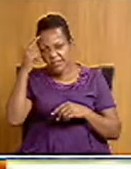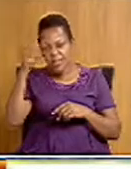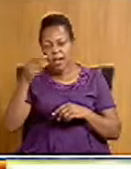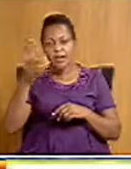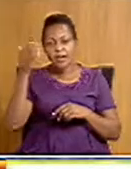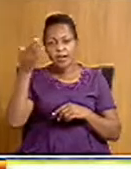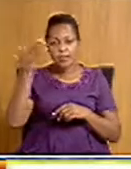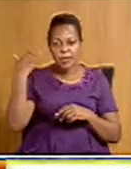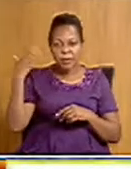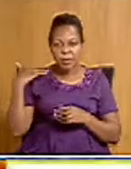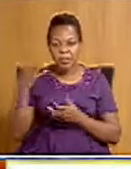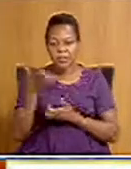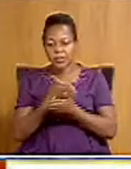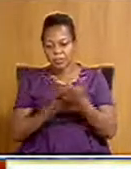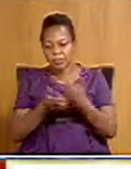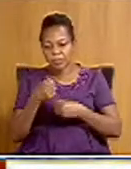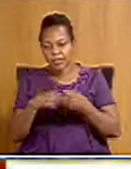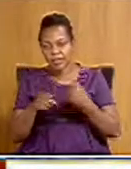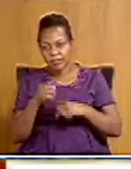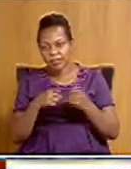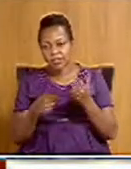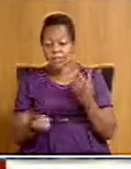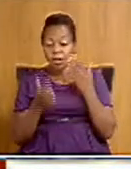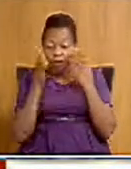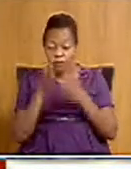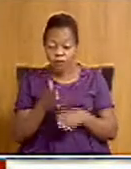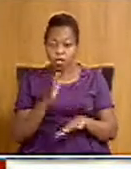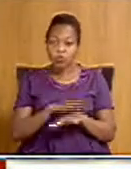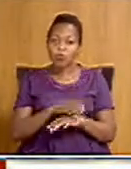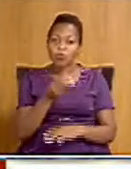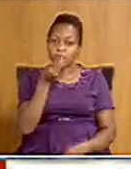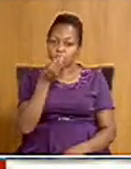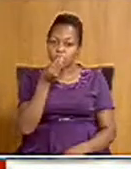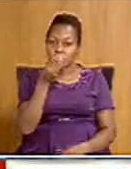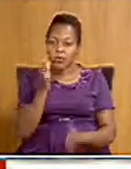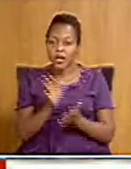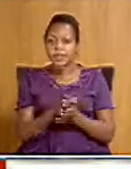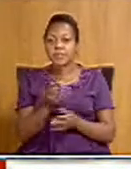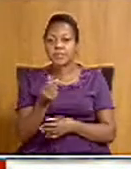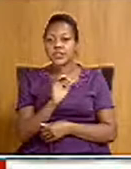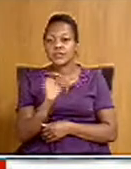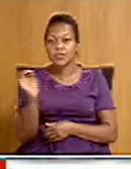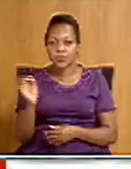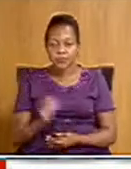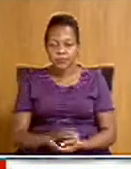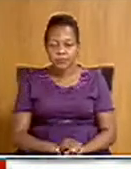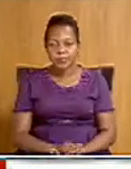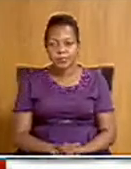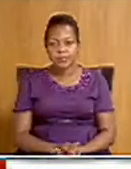economic activities that only catered for food and no cash.